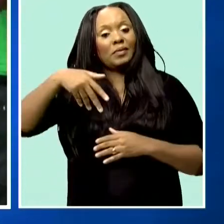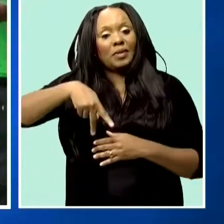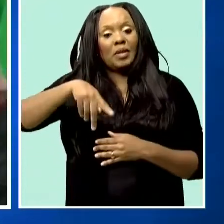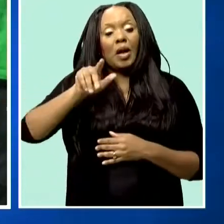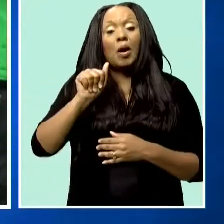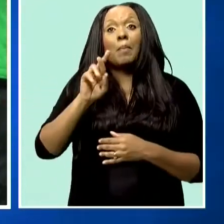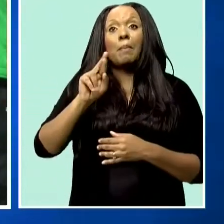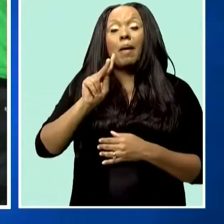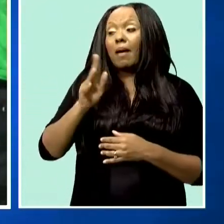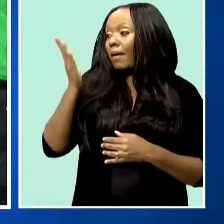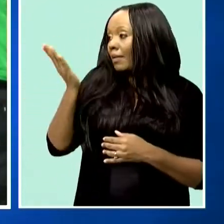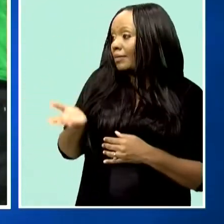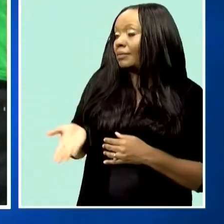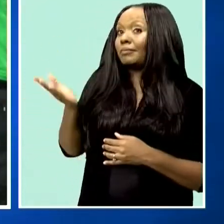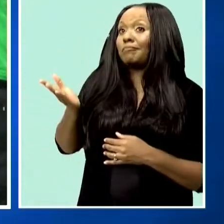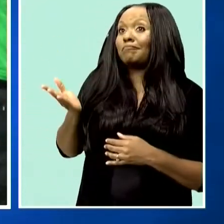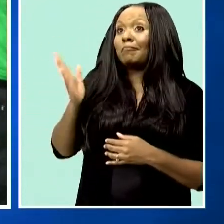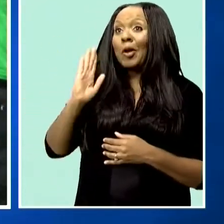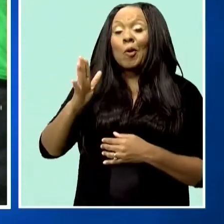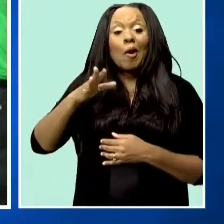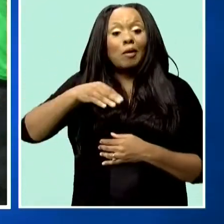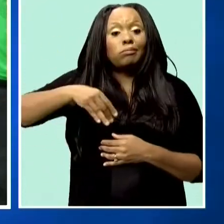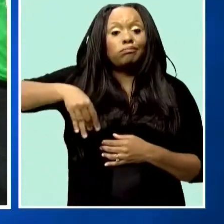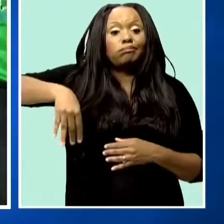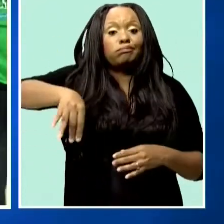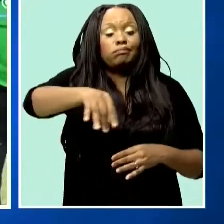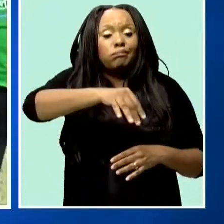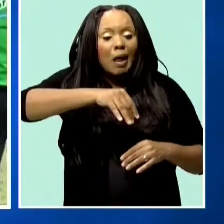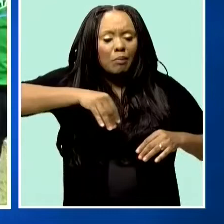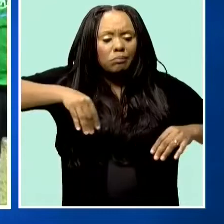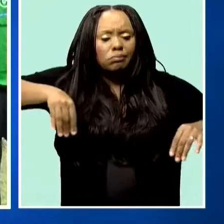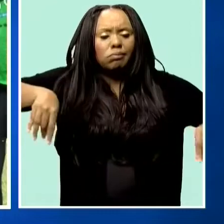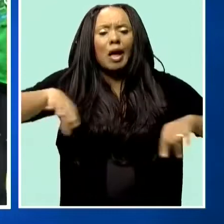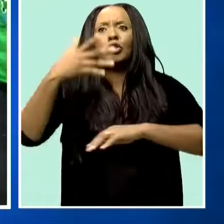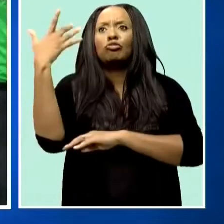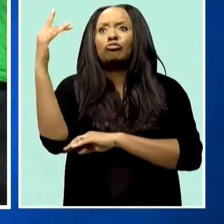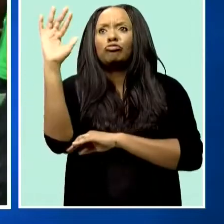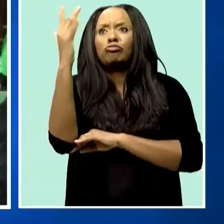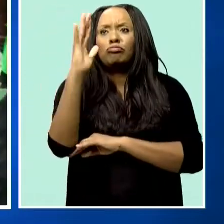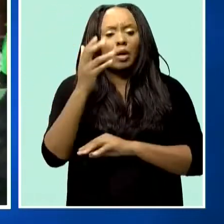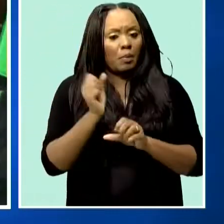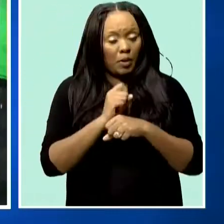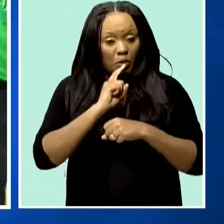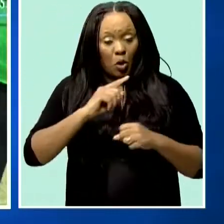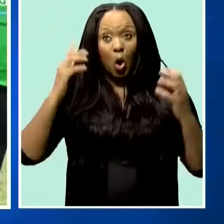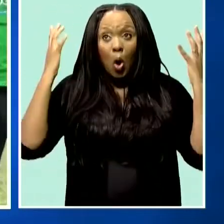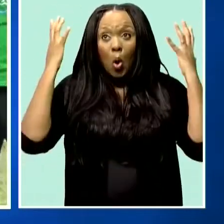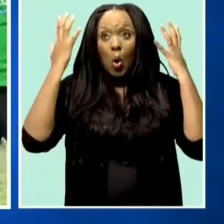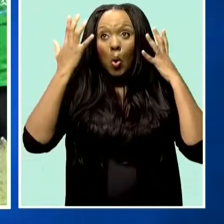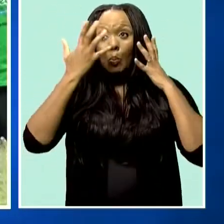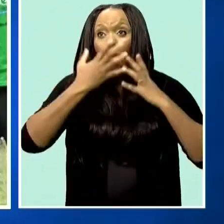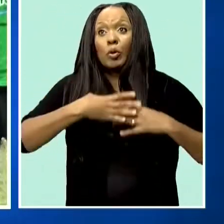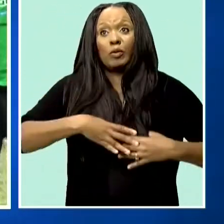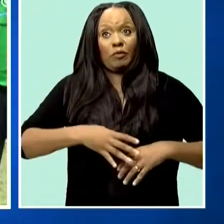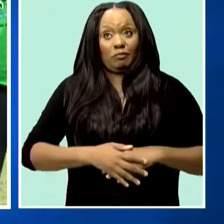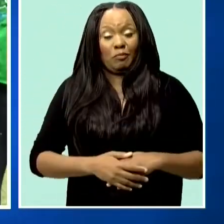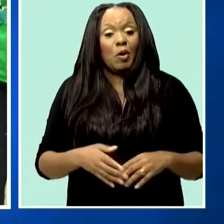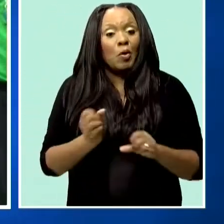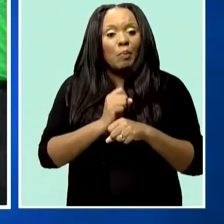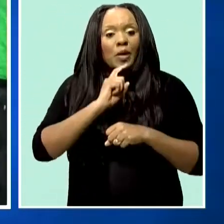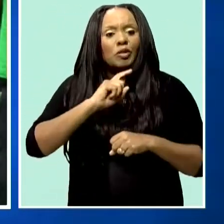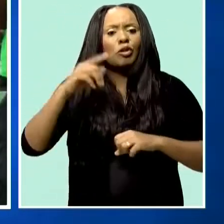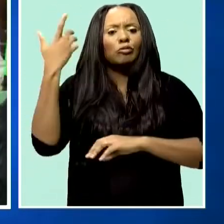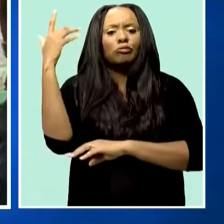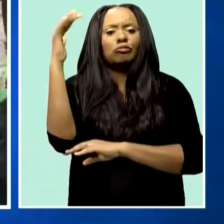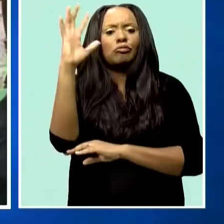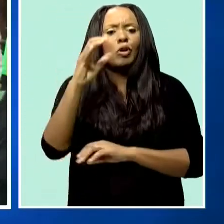by planting trees around here, beautifying and allowing trees to do all those things that I